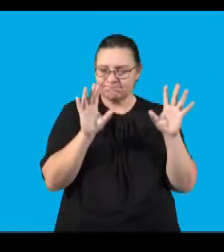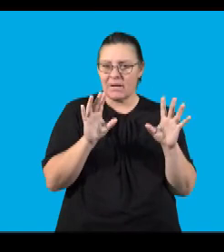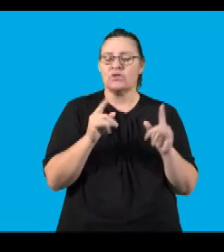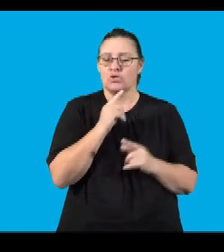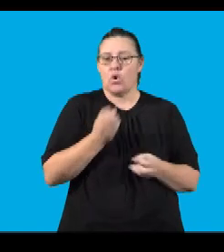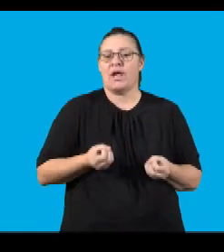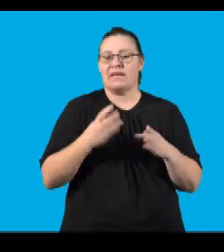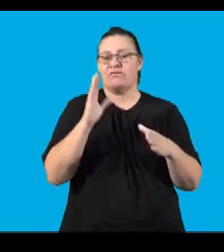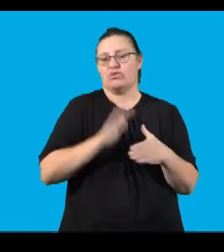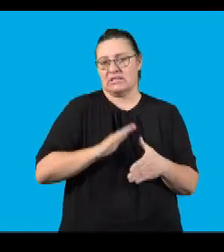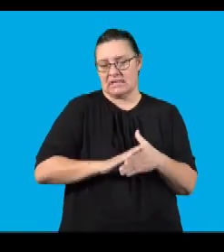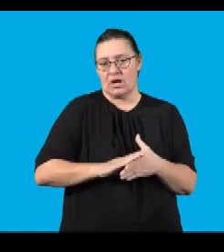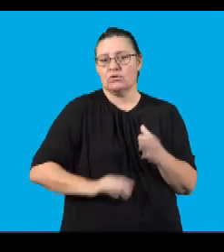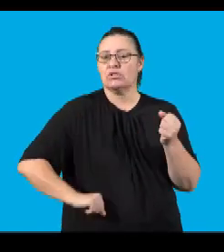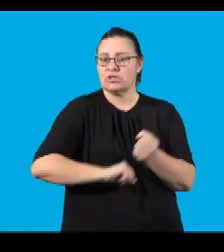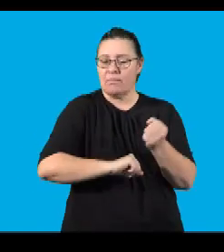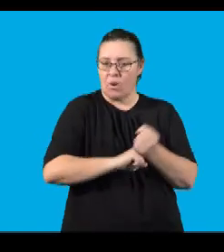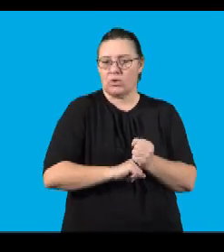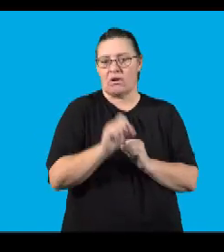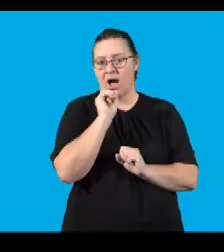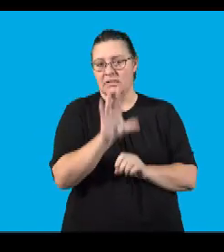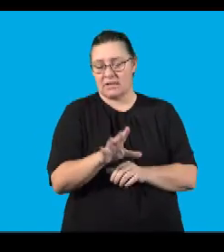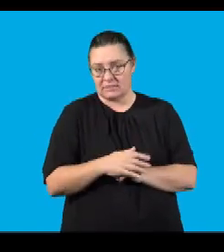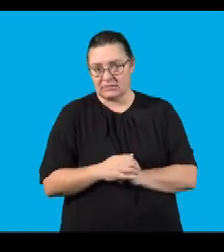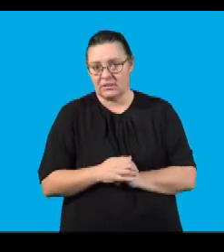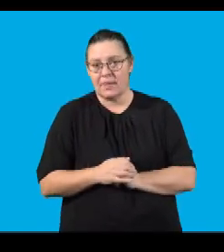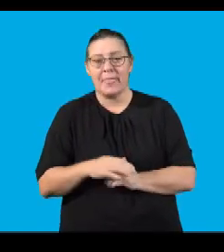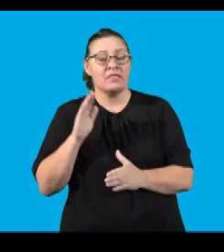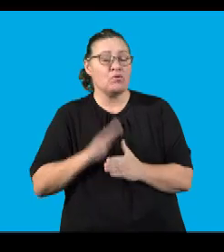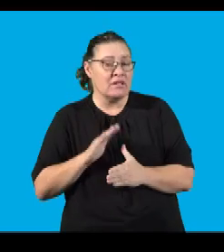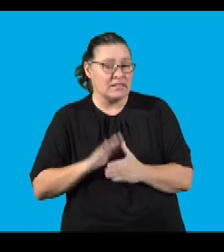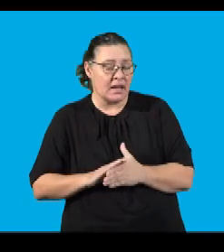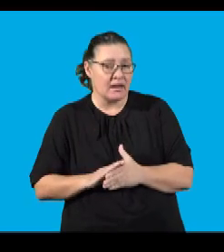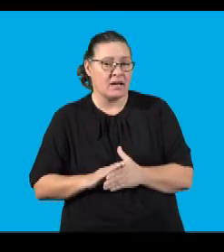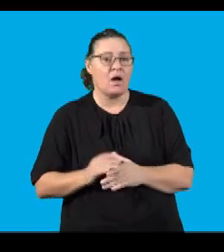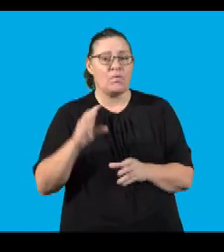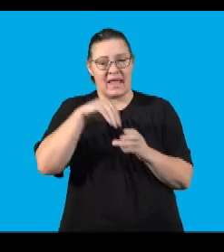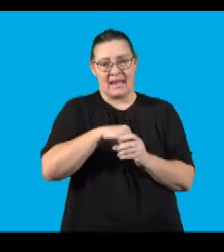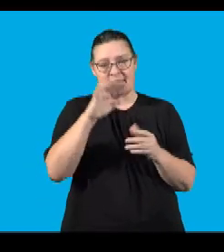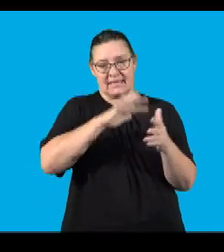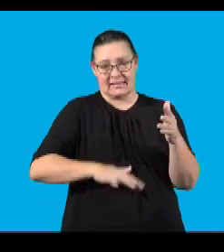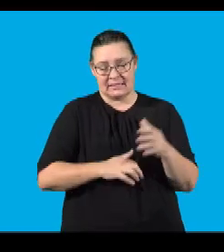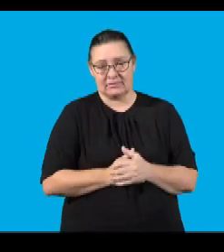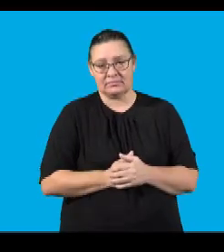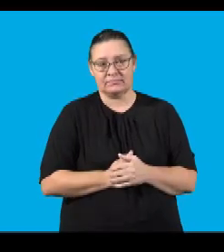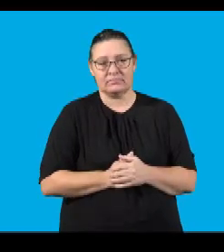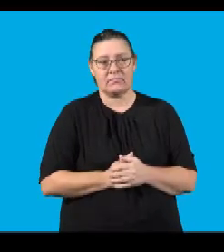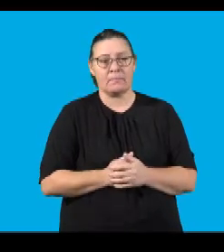with, and this means to give reasons to support your answer. Again, the reasons will be in the